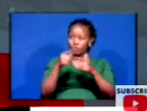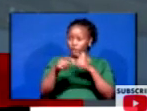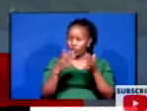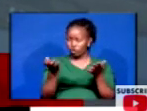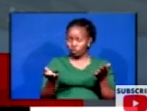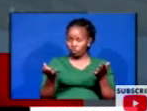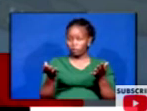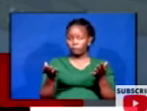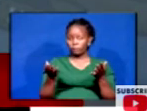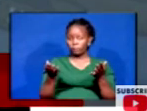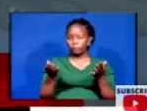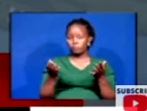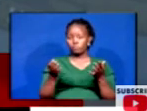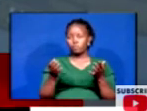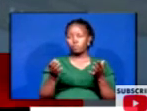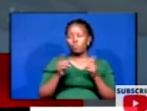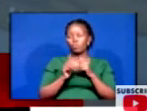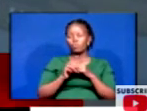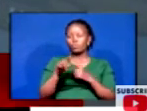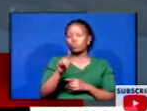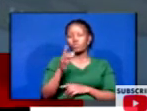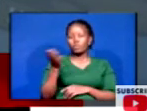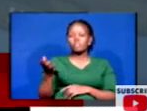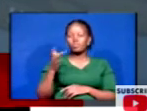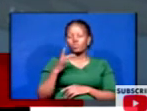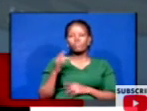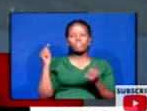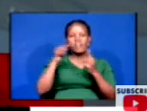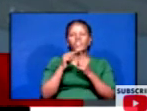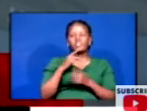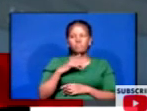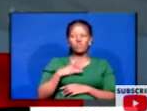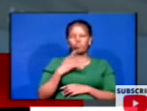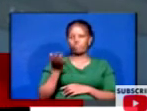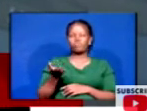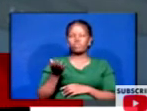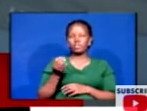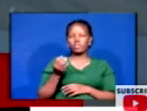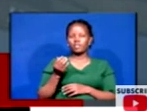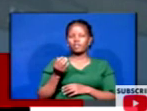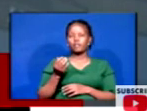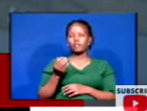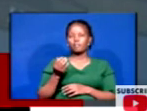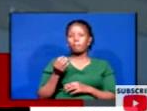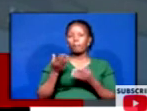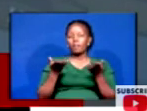is the feeling for Azimio as well right now. Mm-hmm. And so what